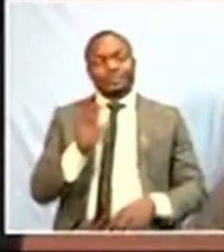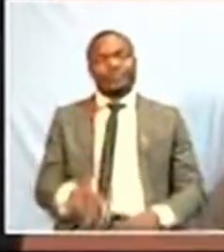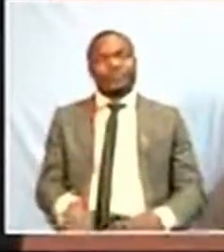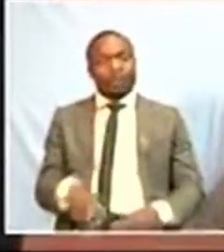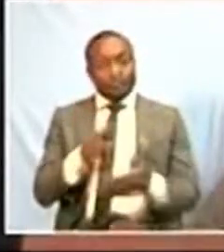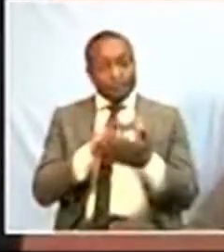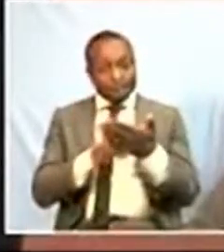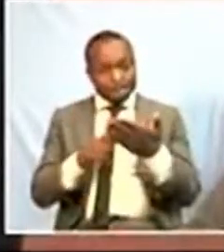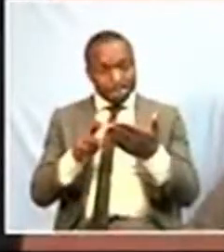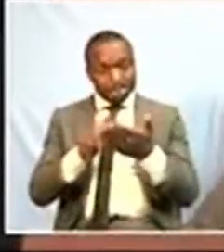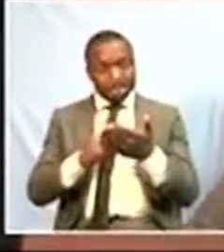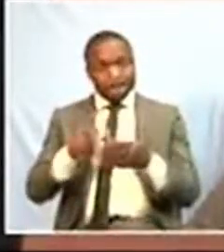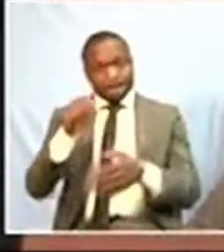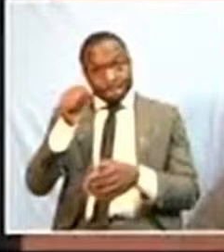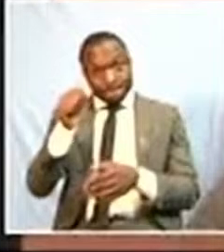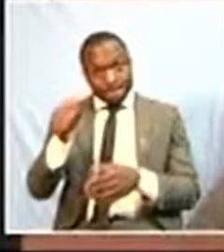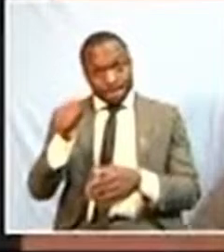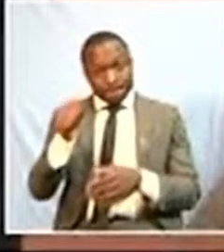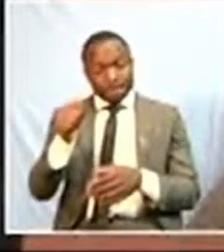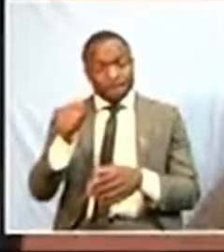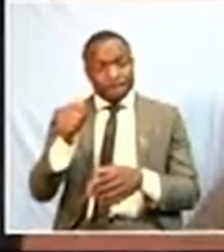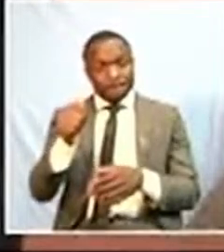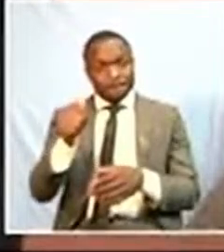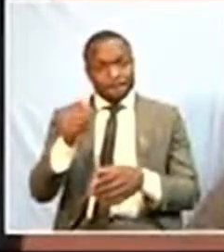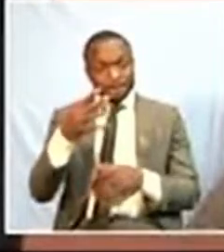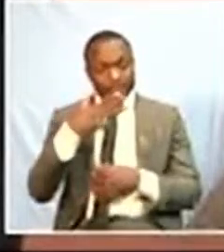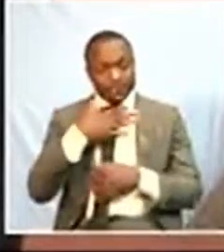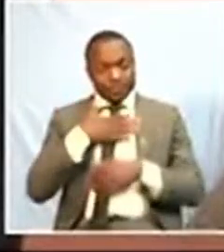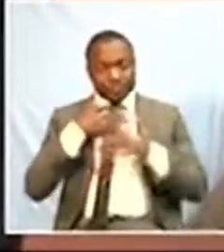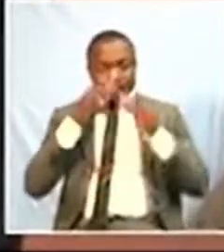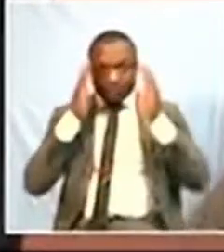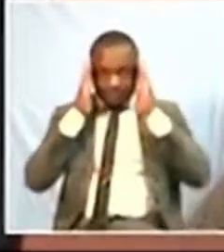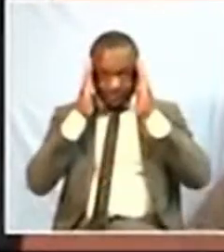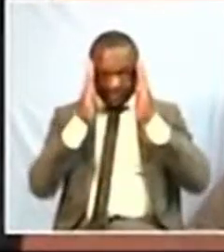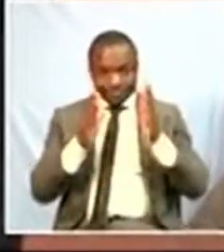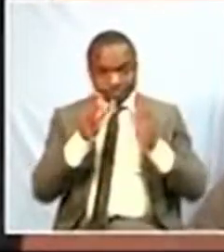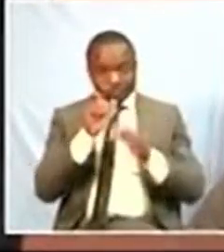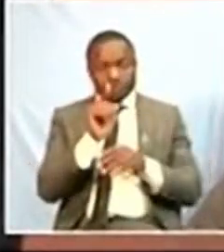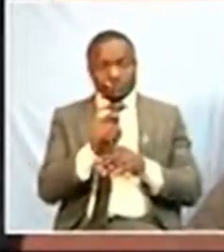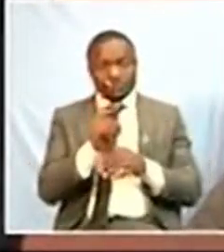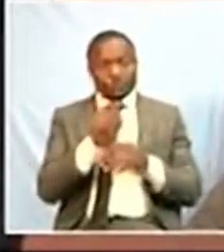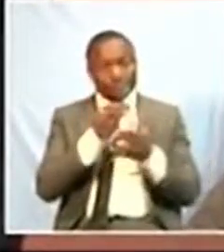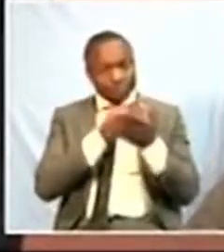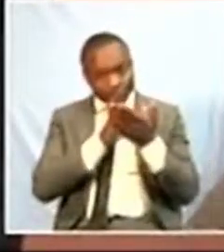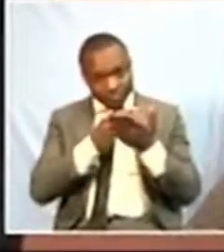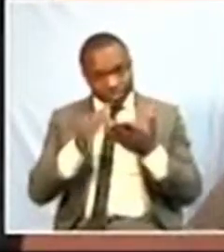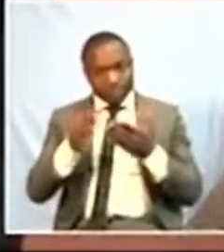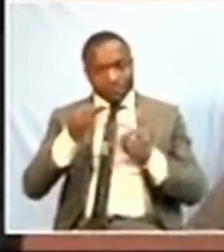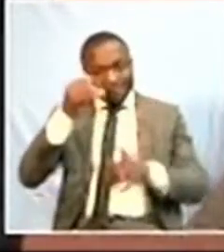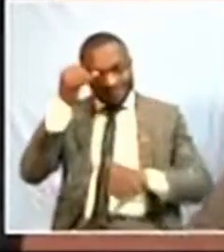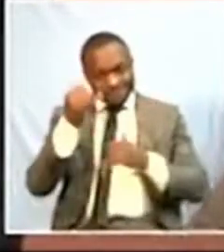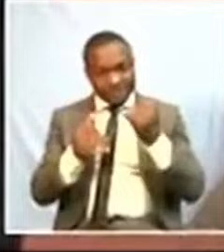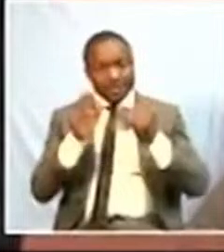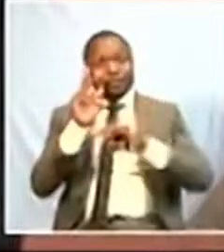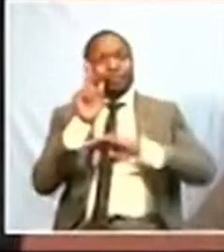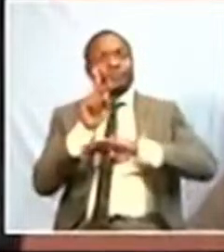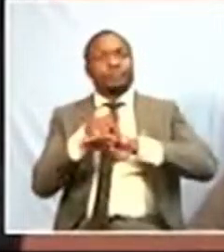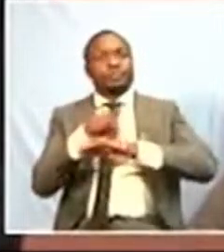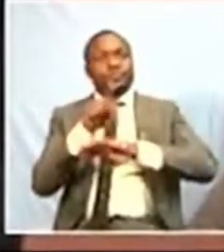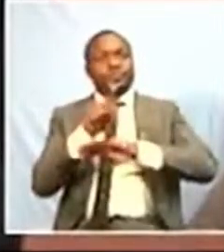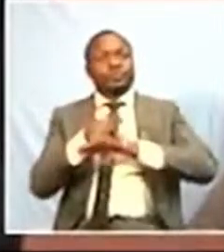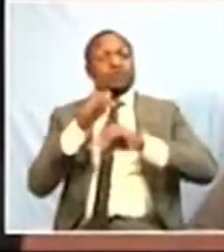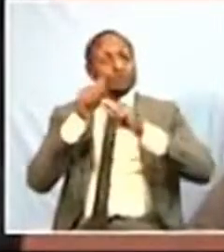I'll read a, Chair, which has said, it has come to my attention that you had failed to finish the project within